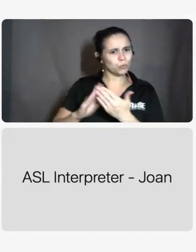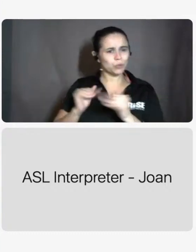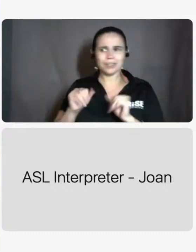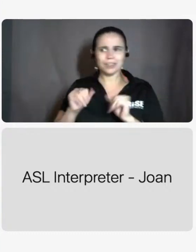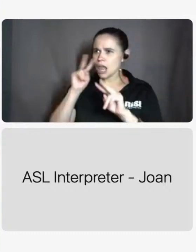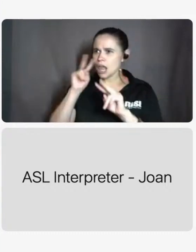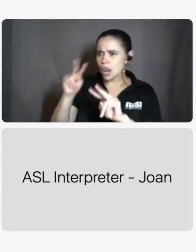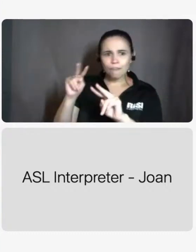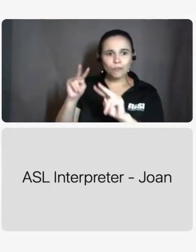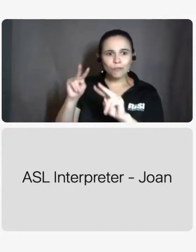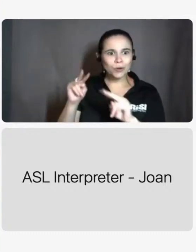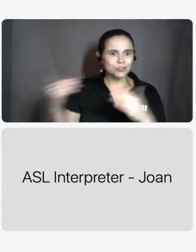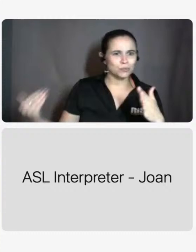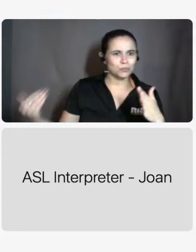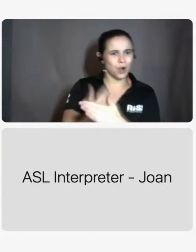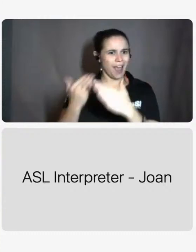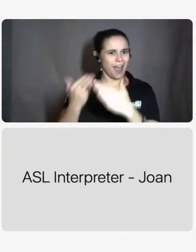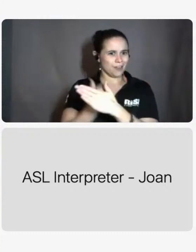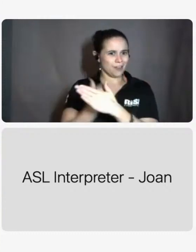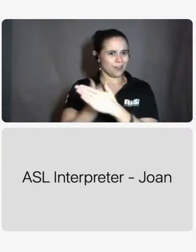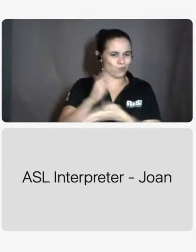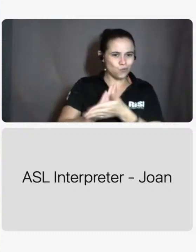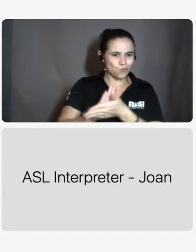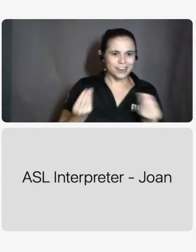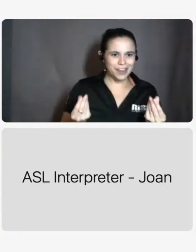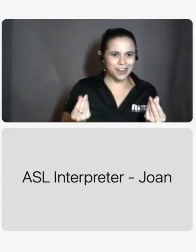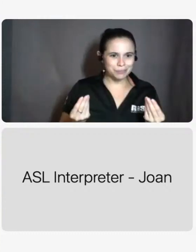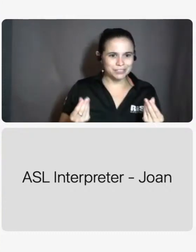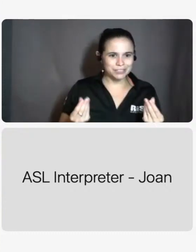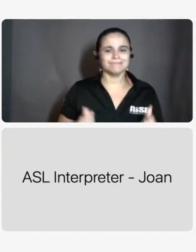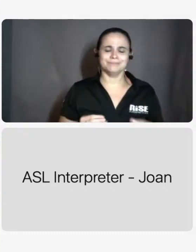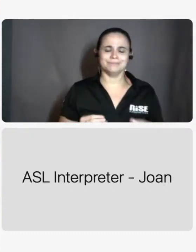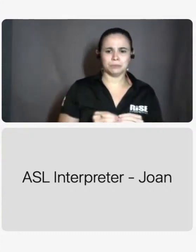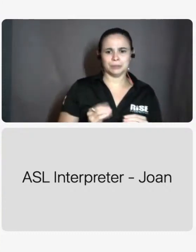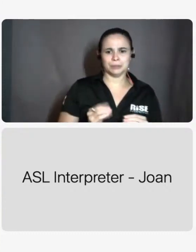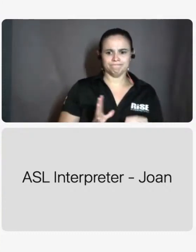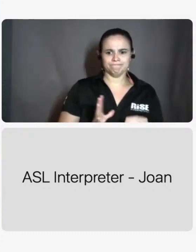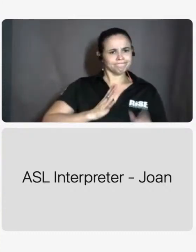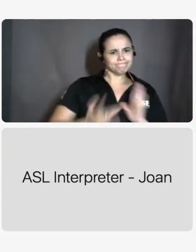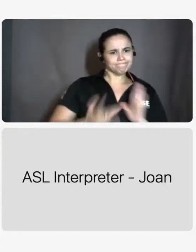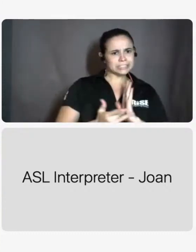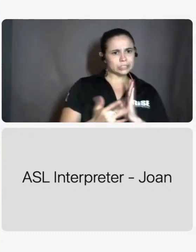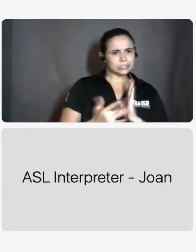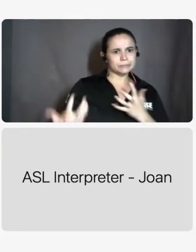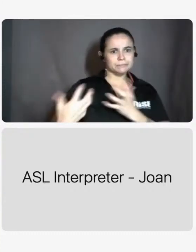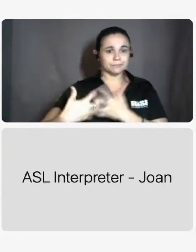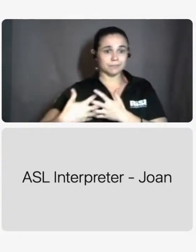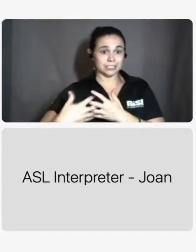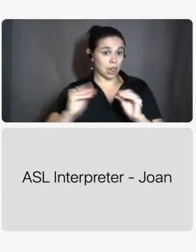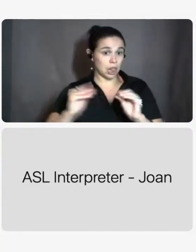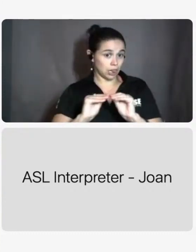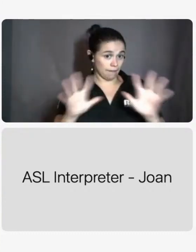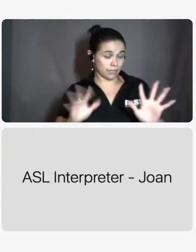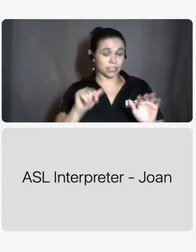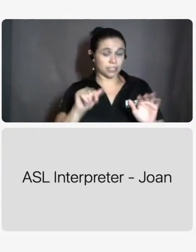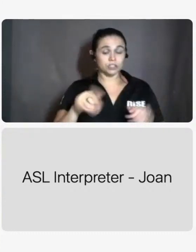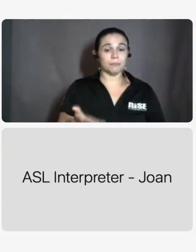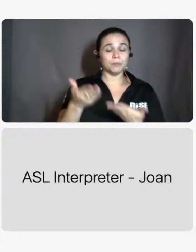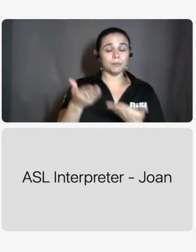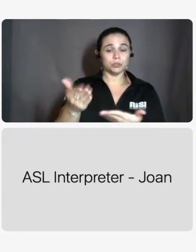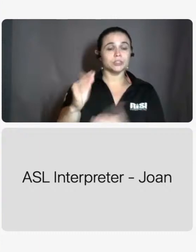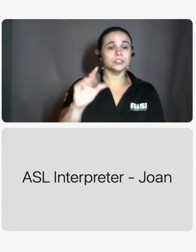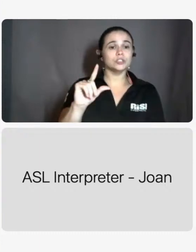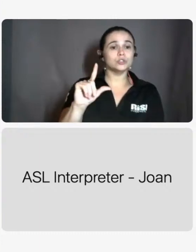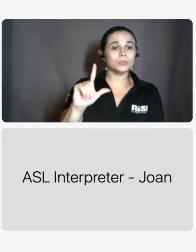campus. So for clarification, the proposed location, the 28 acres, that is our property. Is